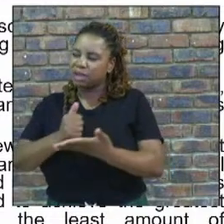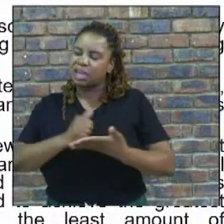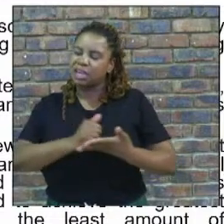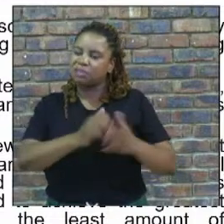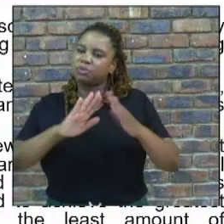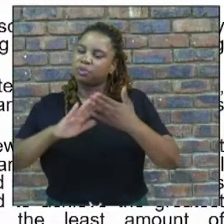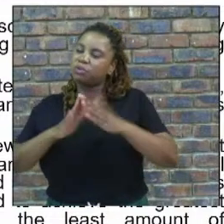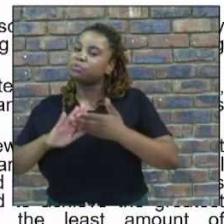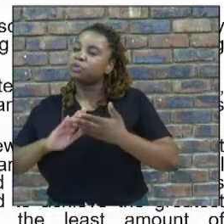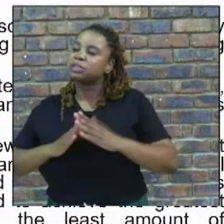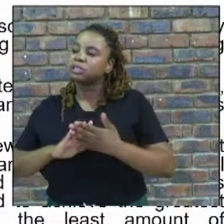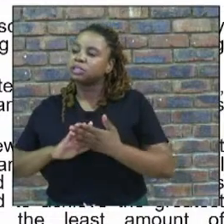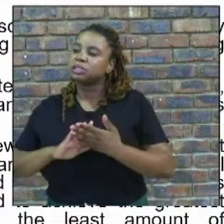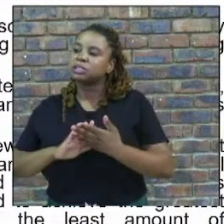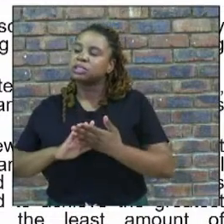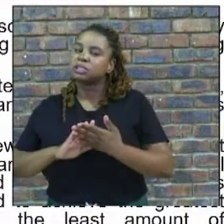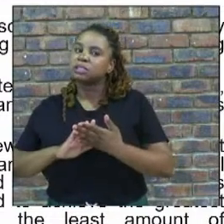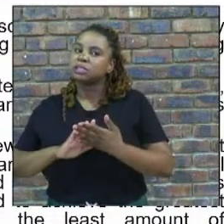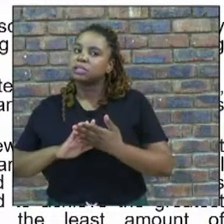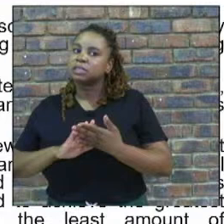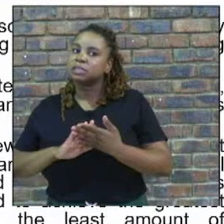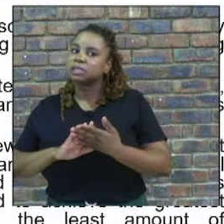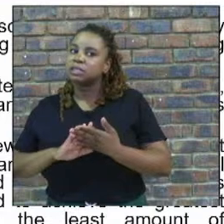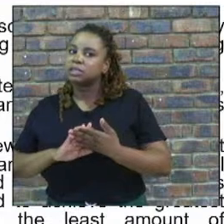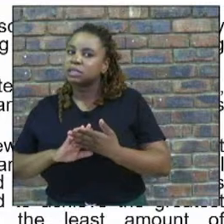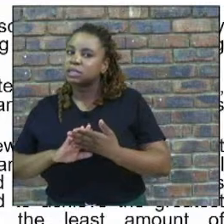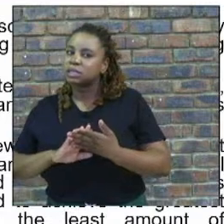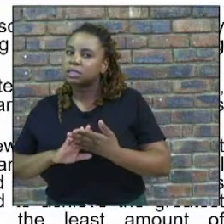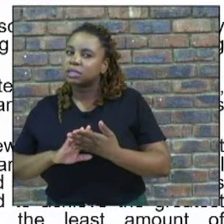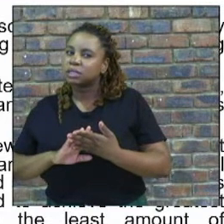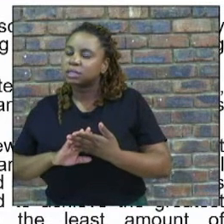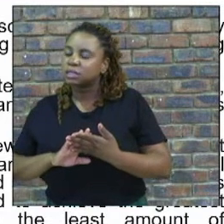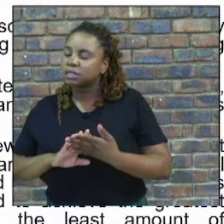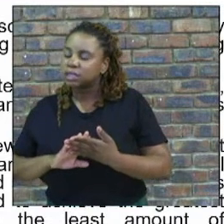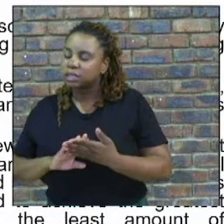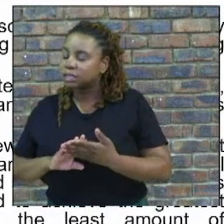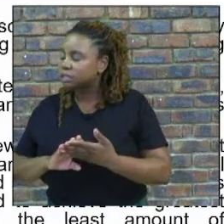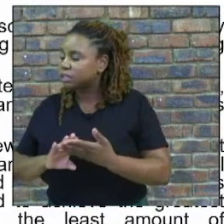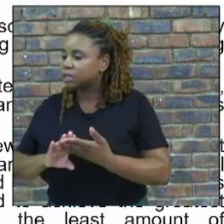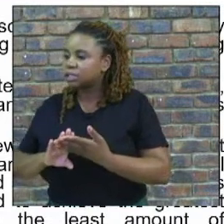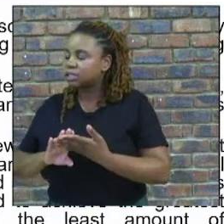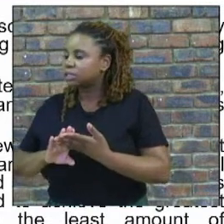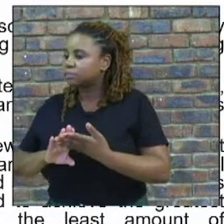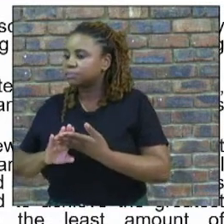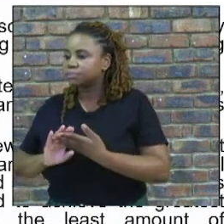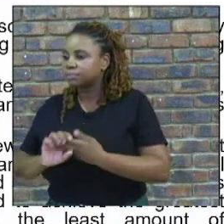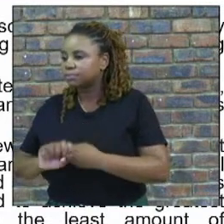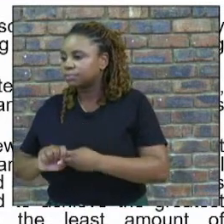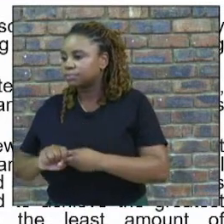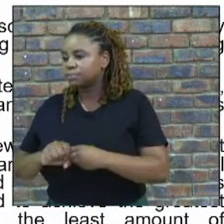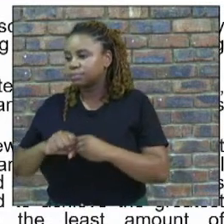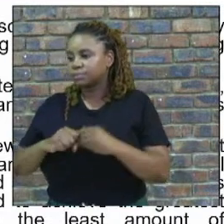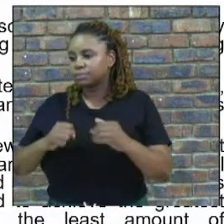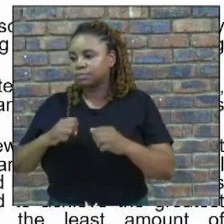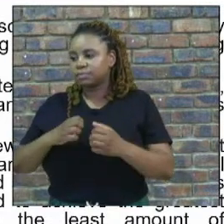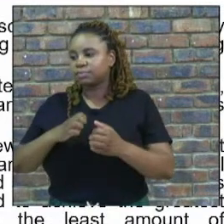But also we're saying natural gas also serves as a conduit within the discourse of around just energy and all of that.